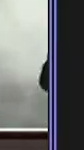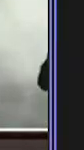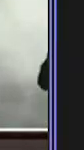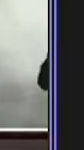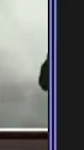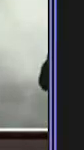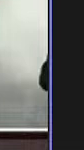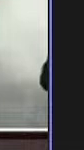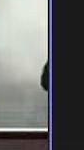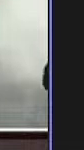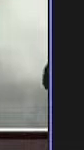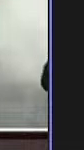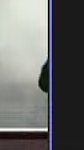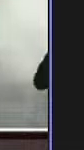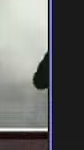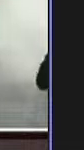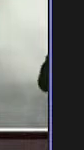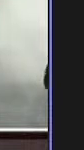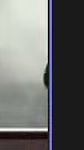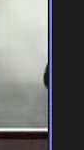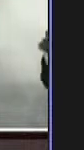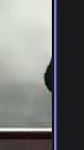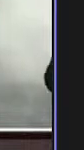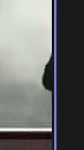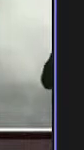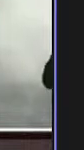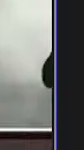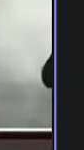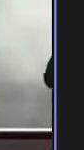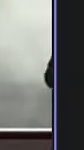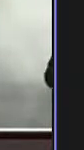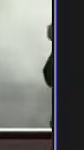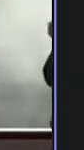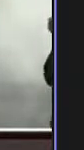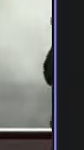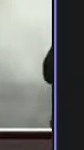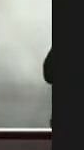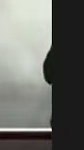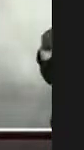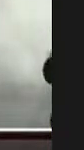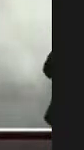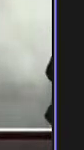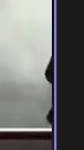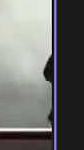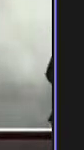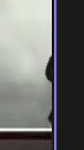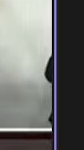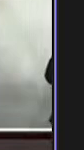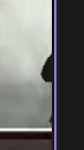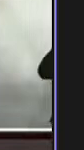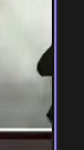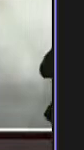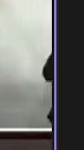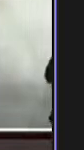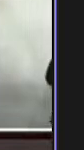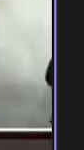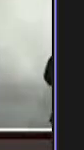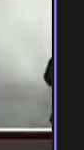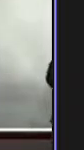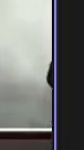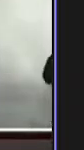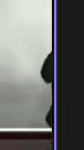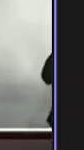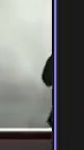engagement. No, misleading is not a freedom of speech. No, I'm not misleading. It's my